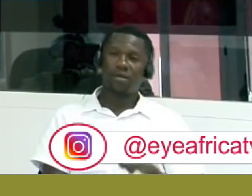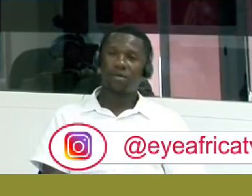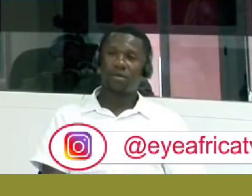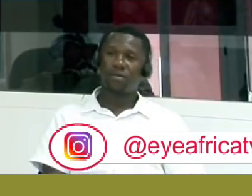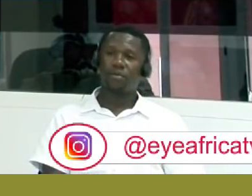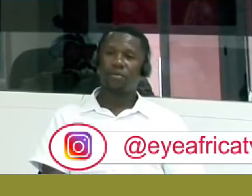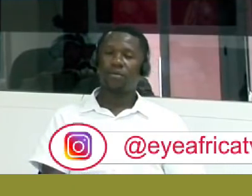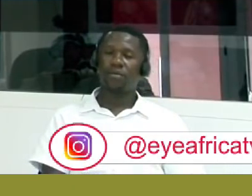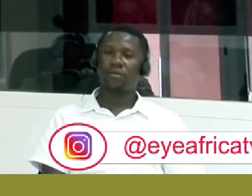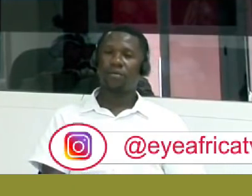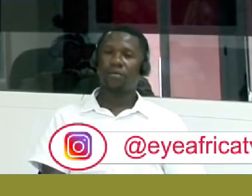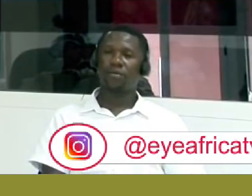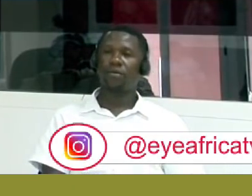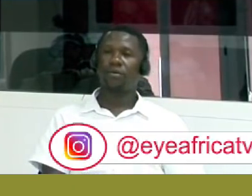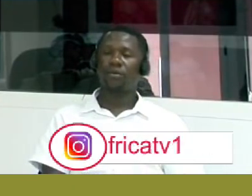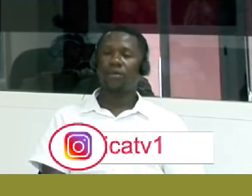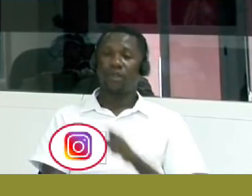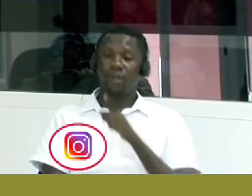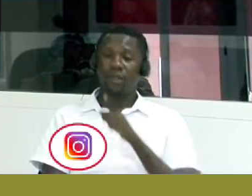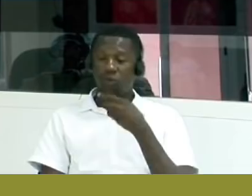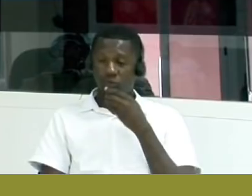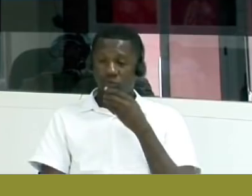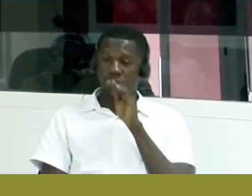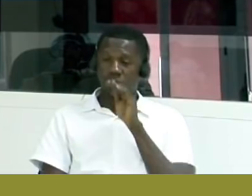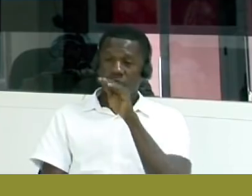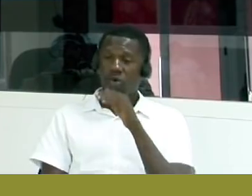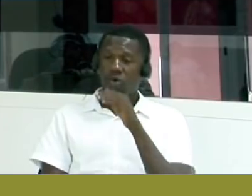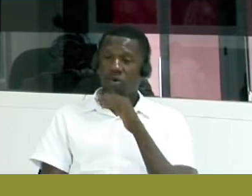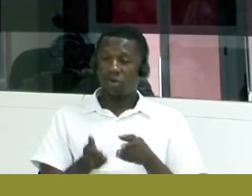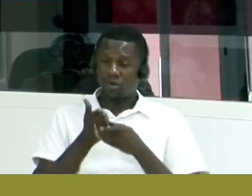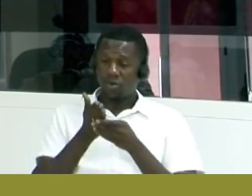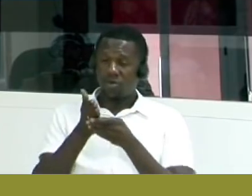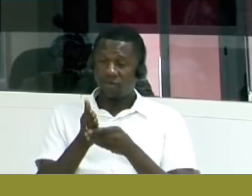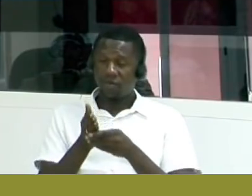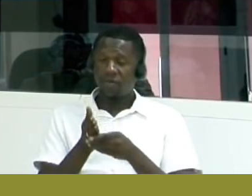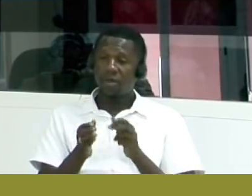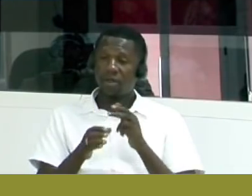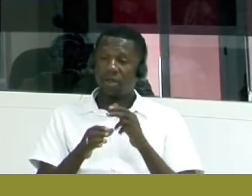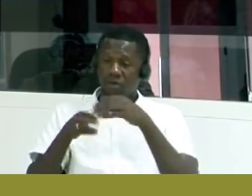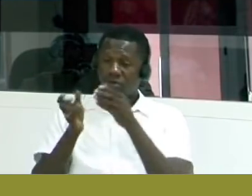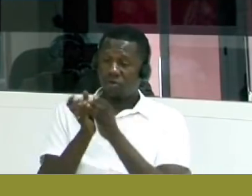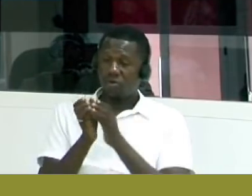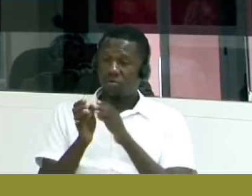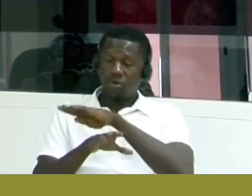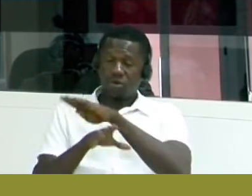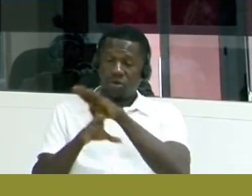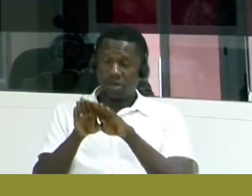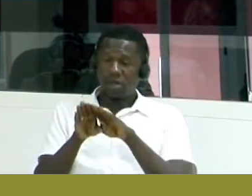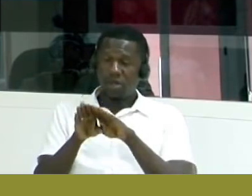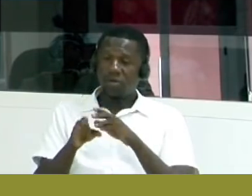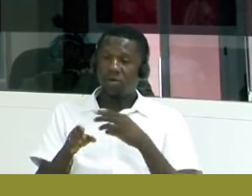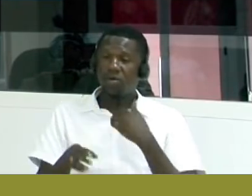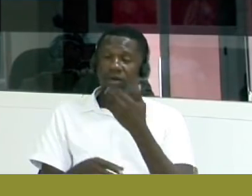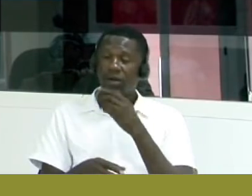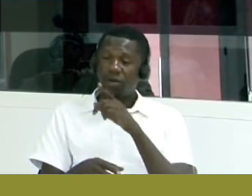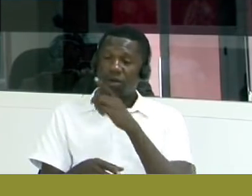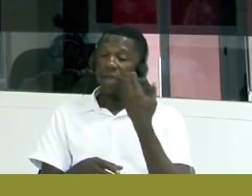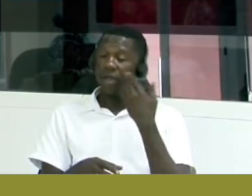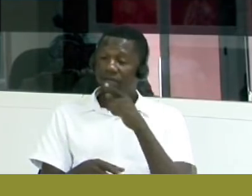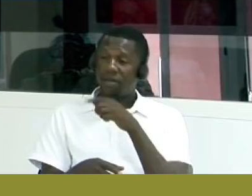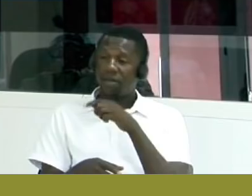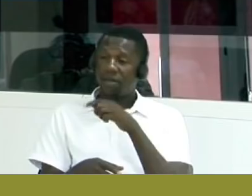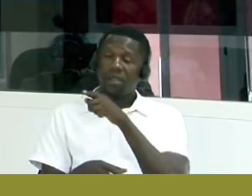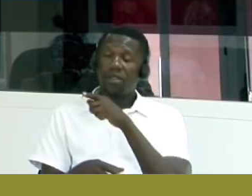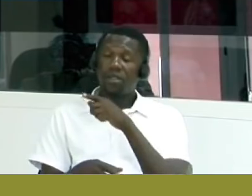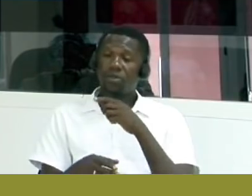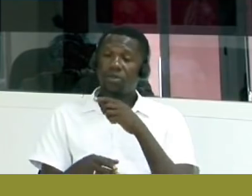commander of the units on the ground to find out whether his troops used live ammunition?